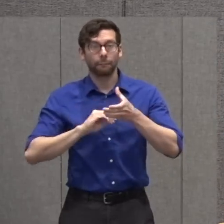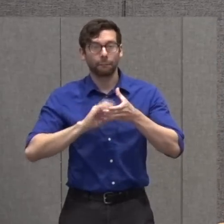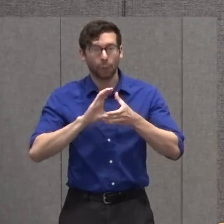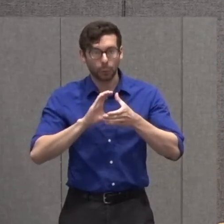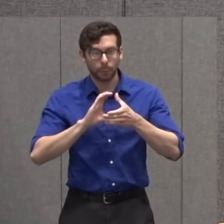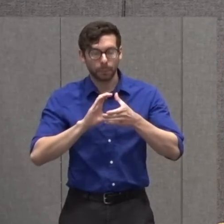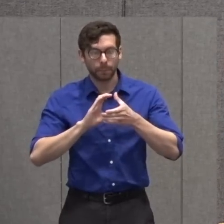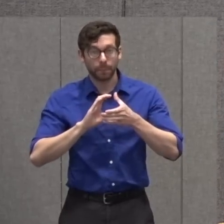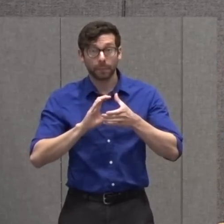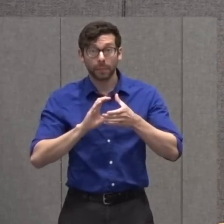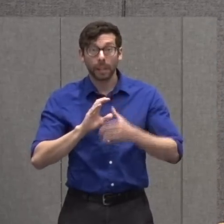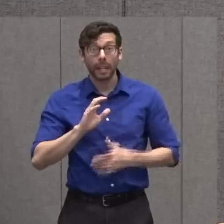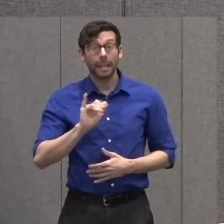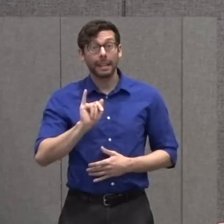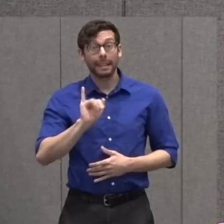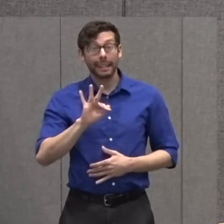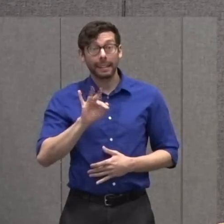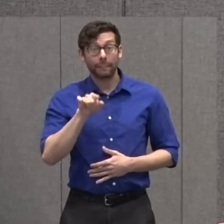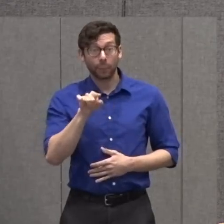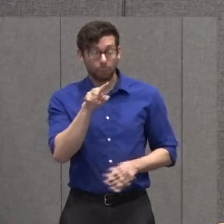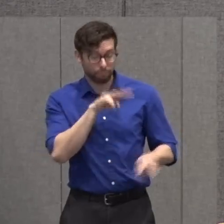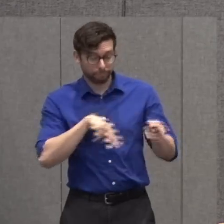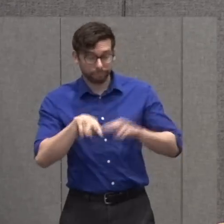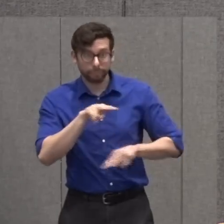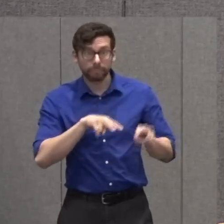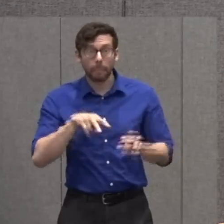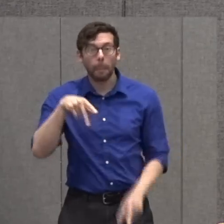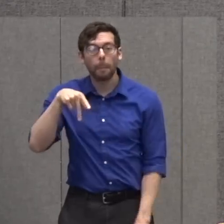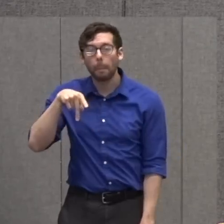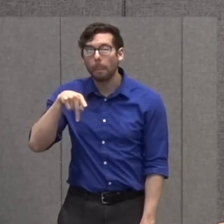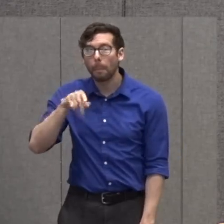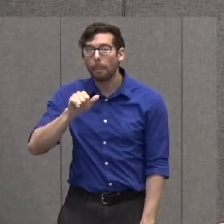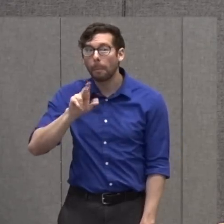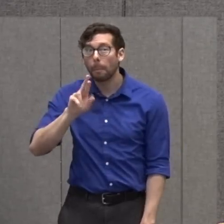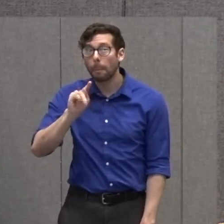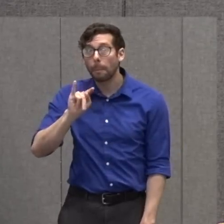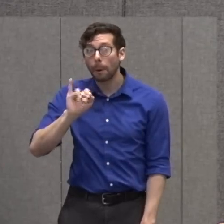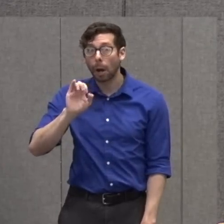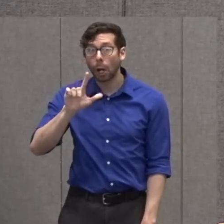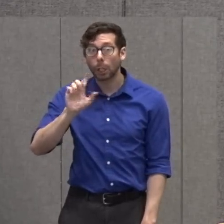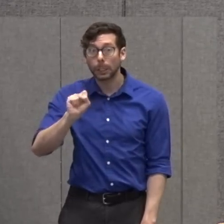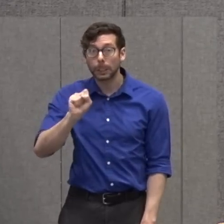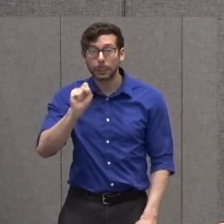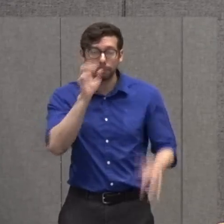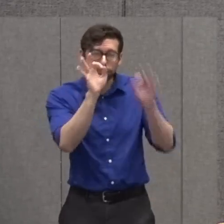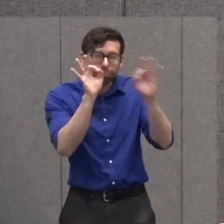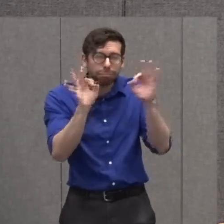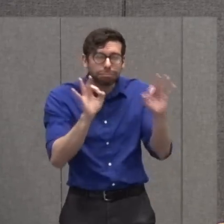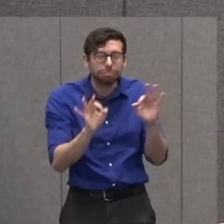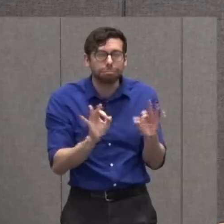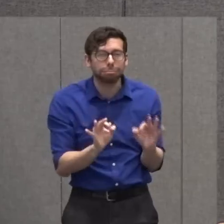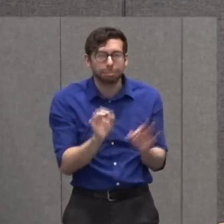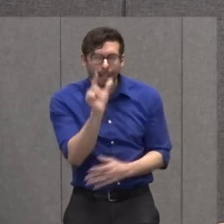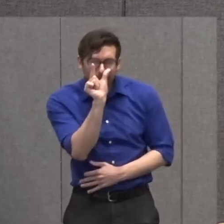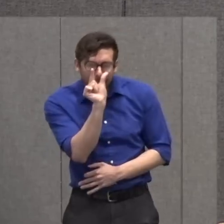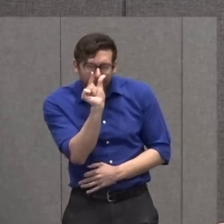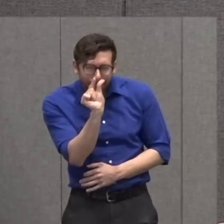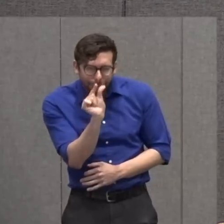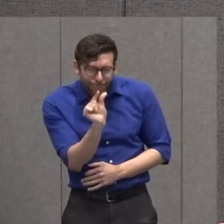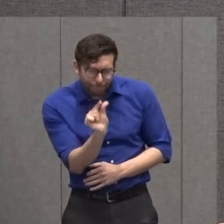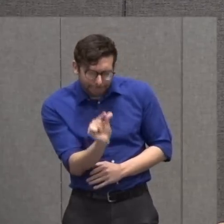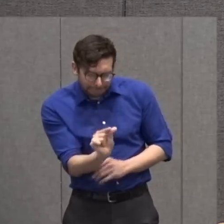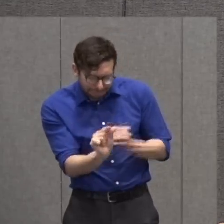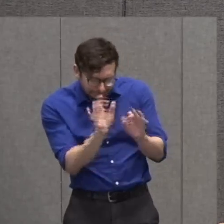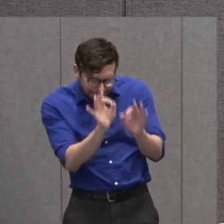particles of a matter, the particles are those little tiny, smallest possible units